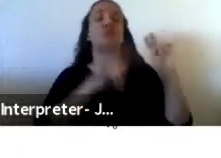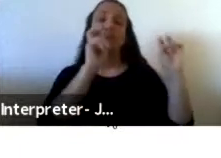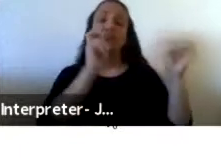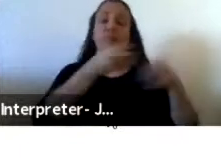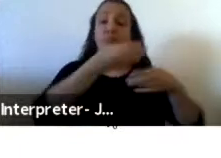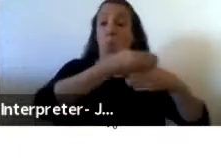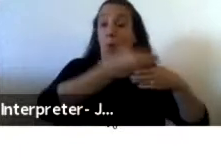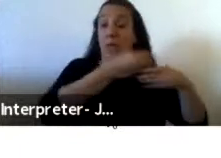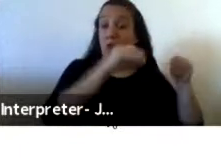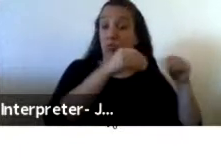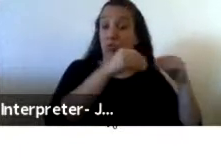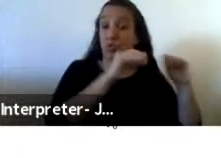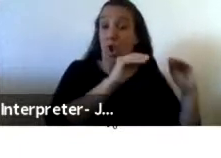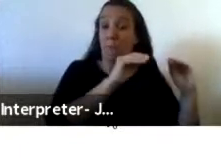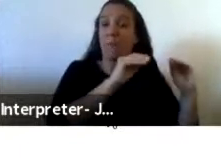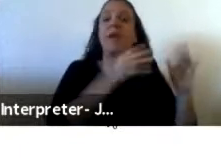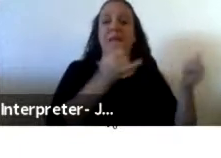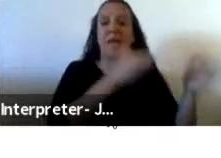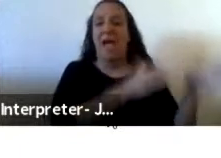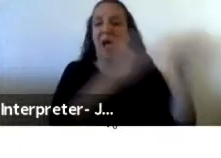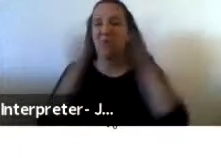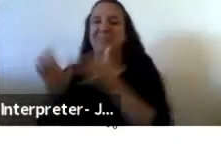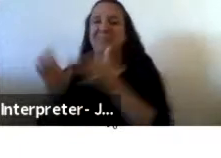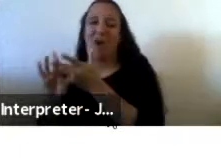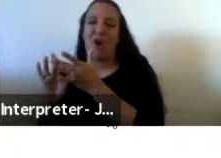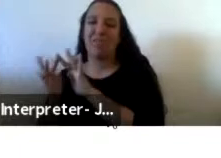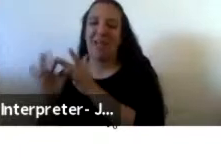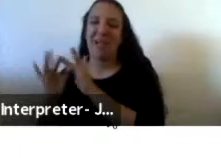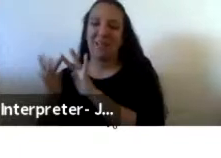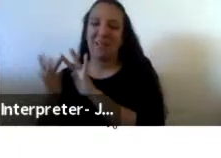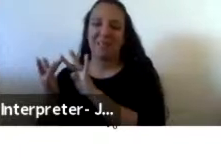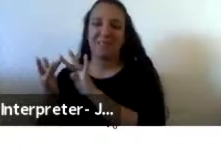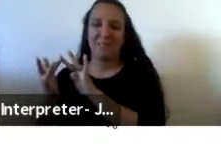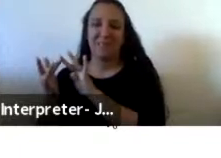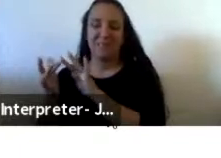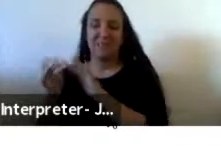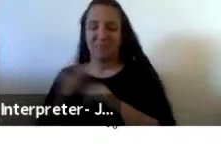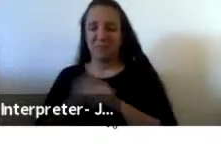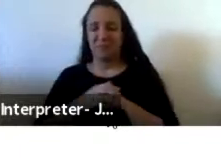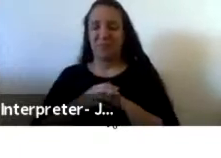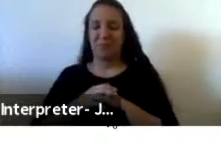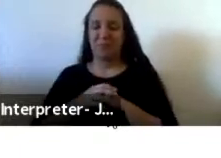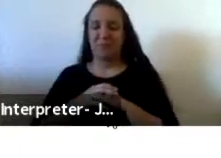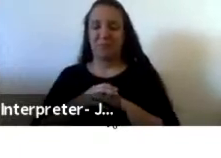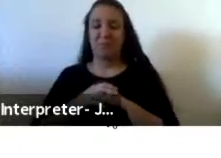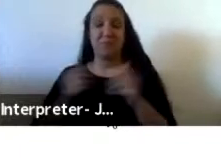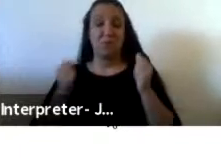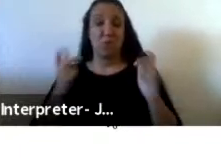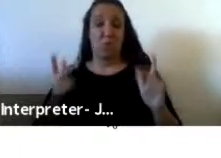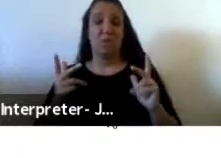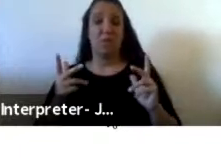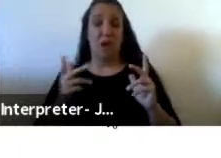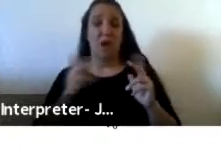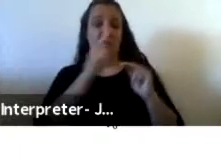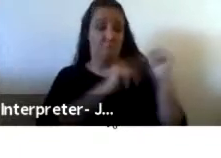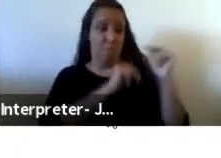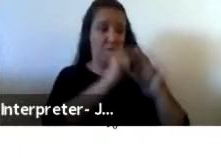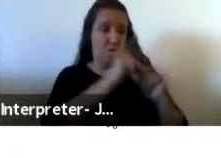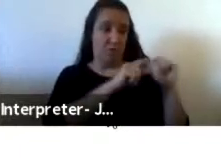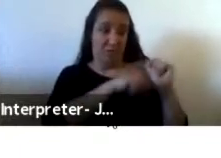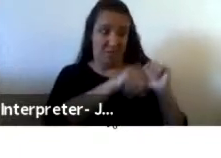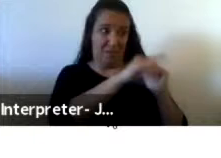in the past now has become online shopping. So what you come in, what happens with a lot of brick and mortars and the